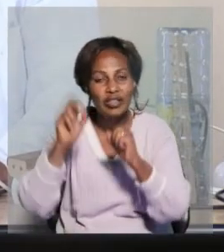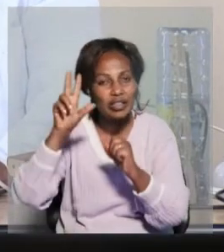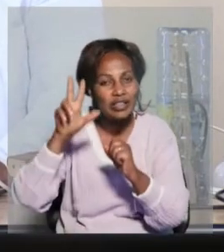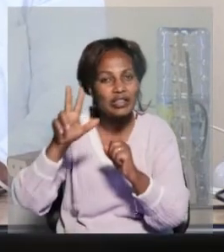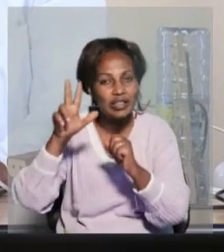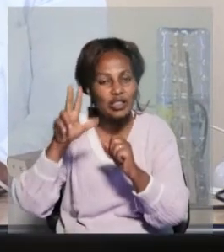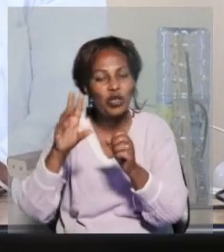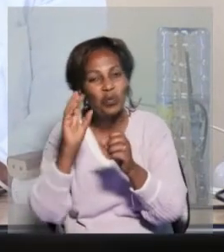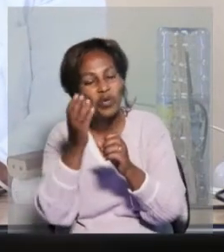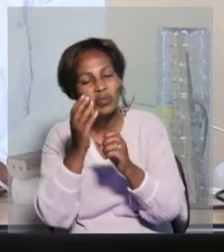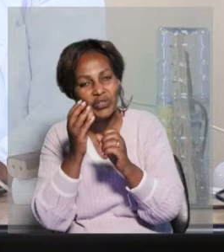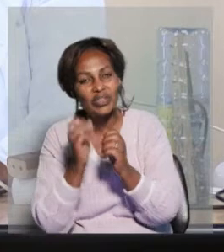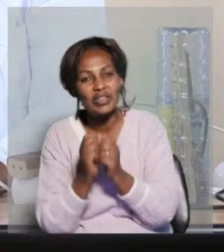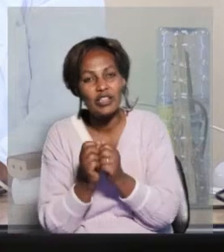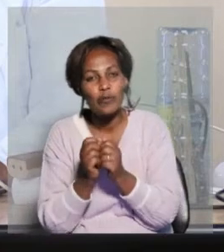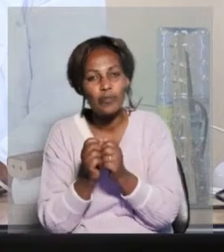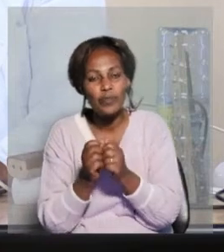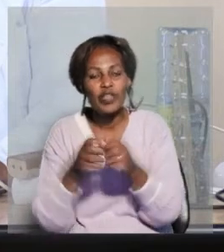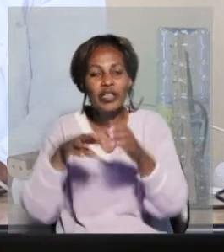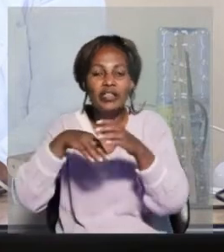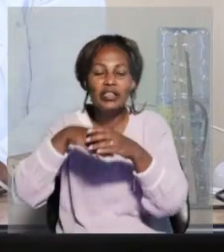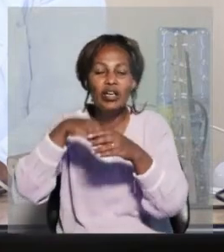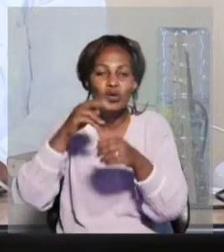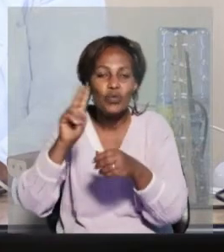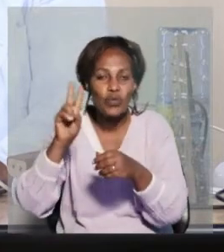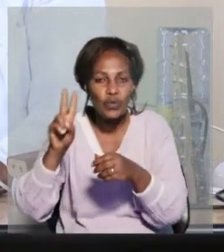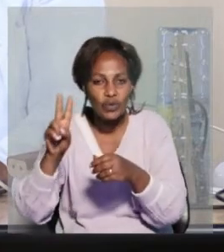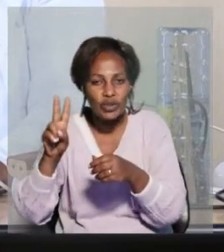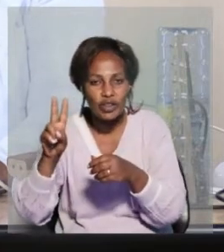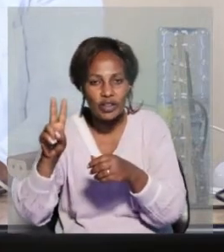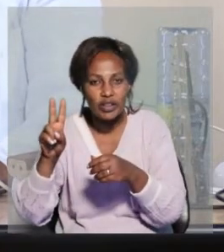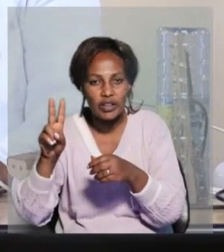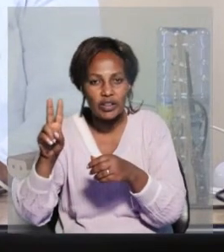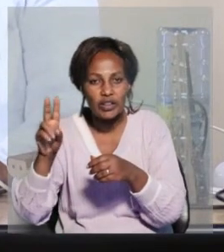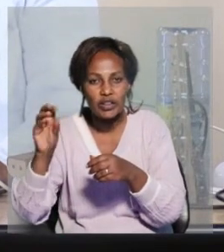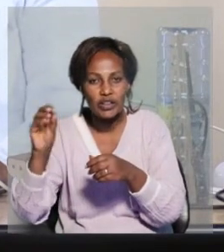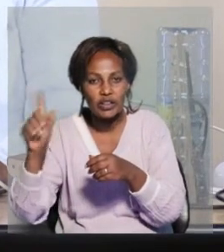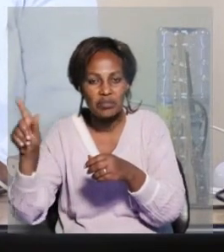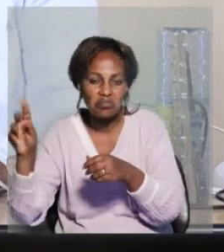Yeah. The output voltage